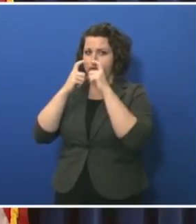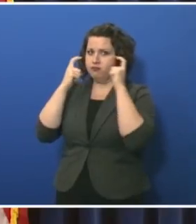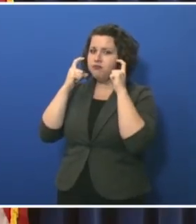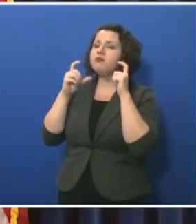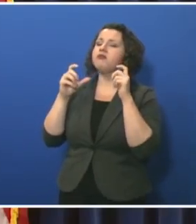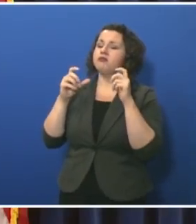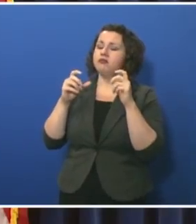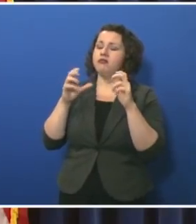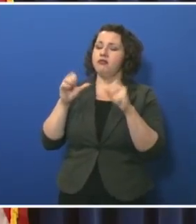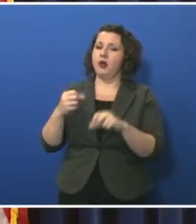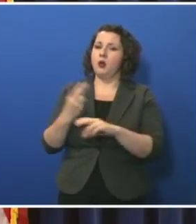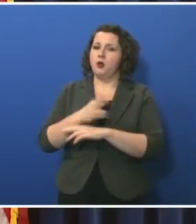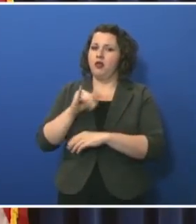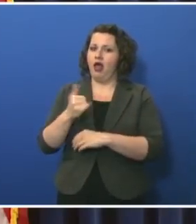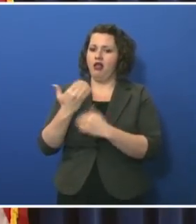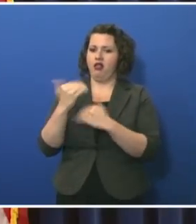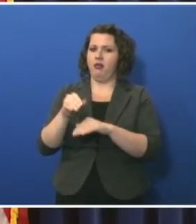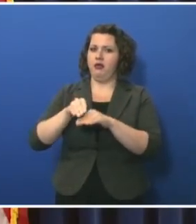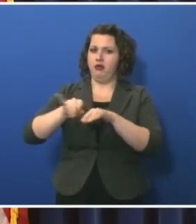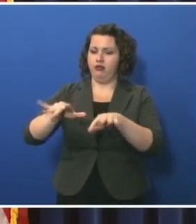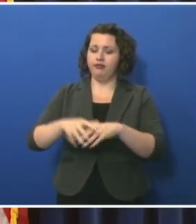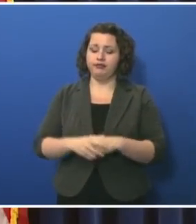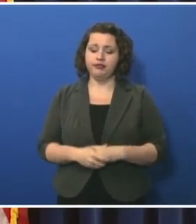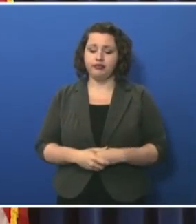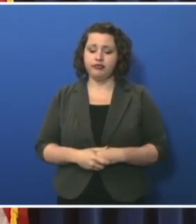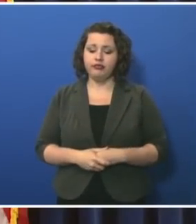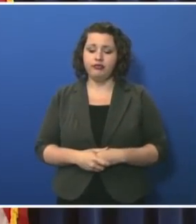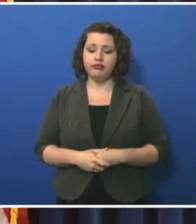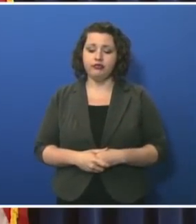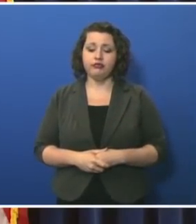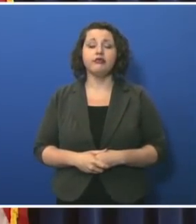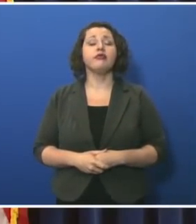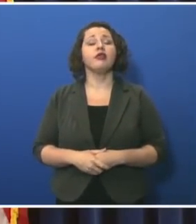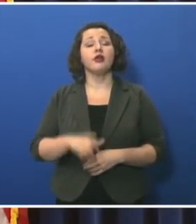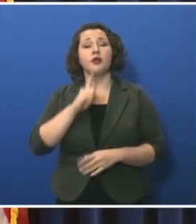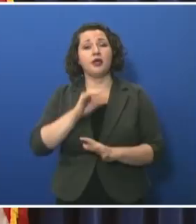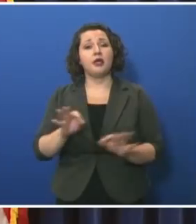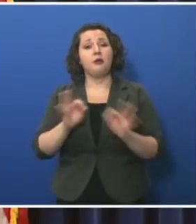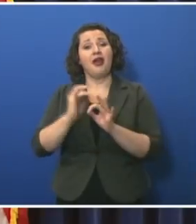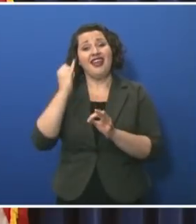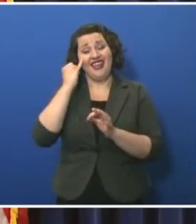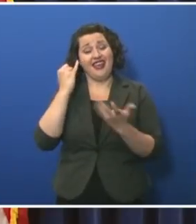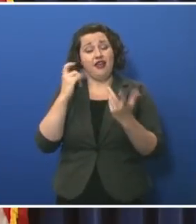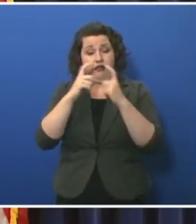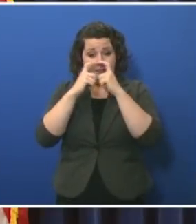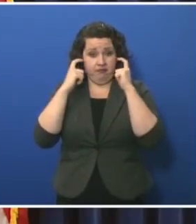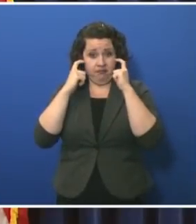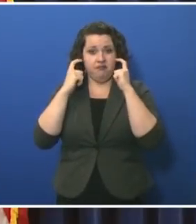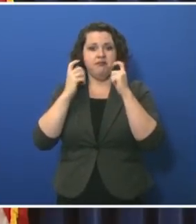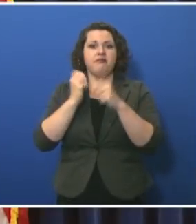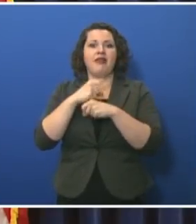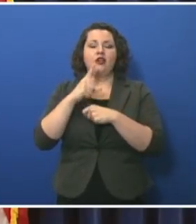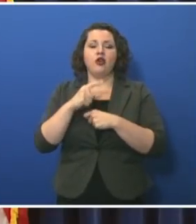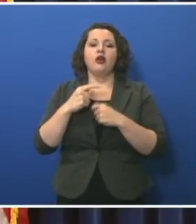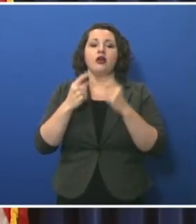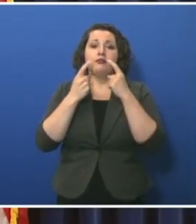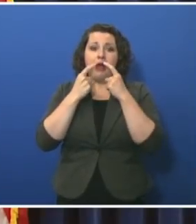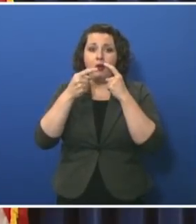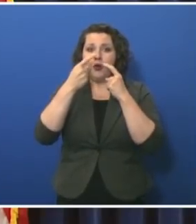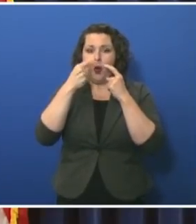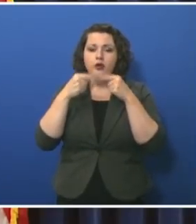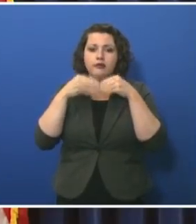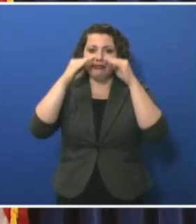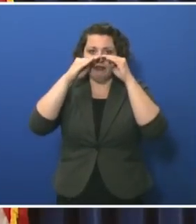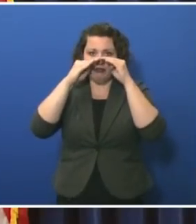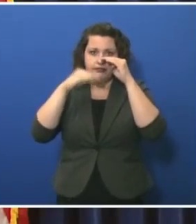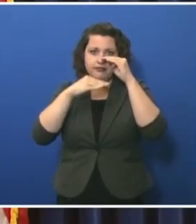can use to help limit spread. Now, it's important to remember that if you're going to wear a face covering, you want to make sure that that's covering your mouth and your nose,